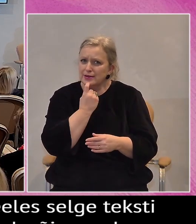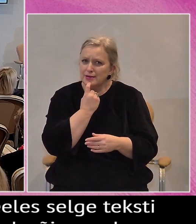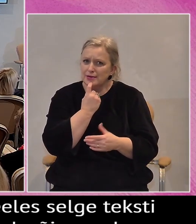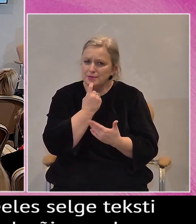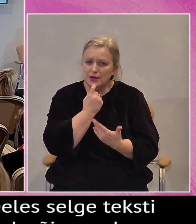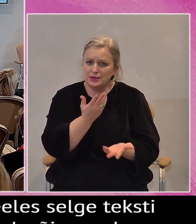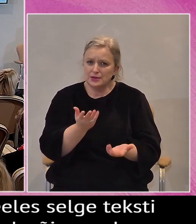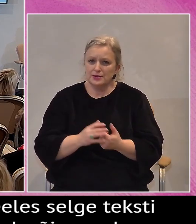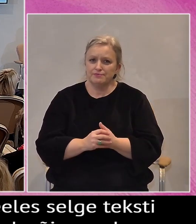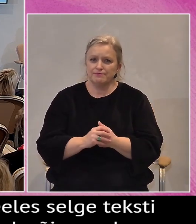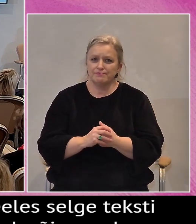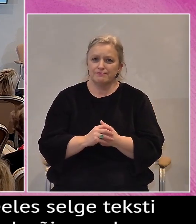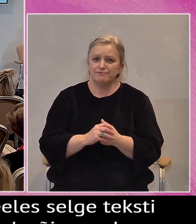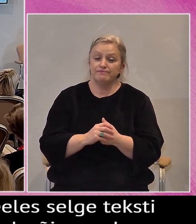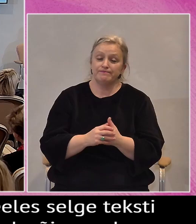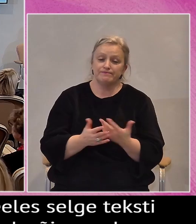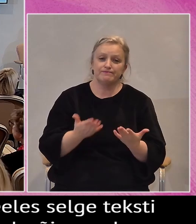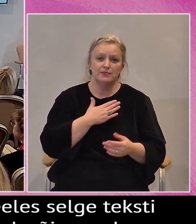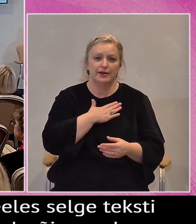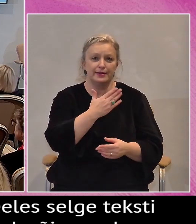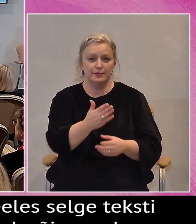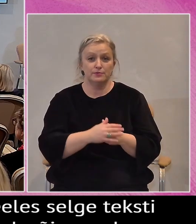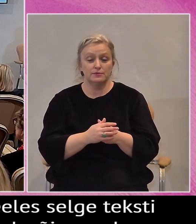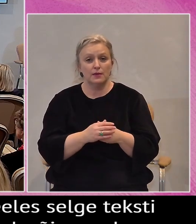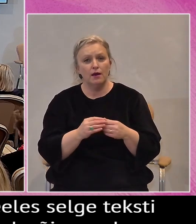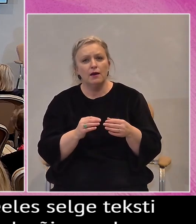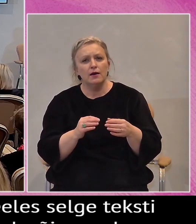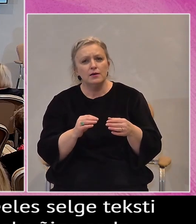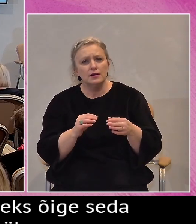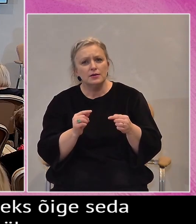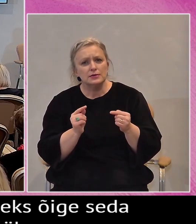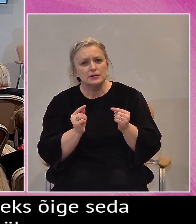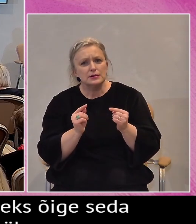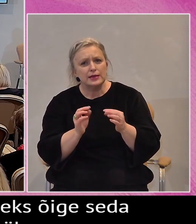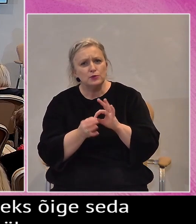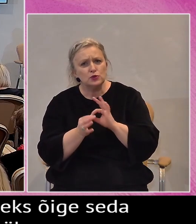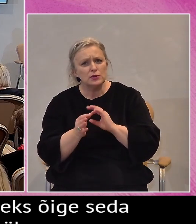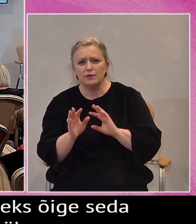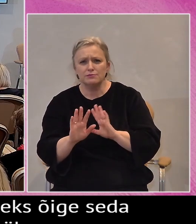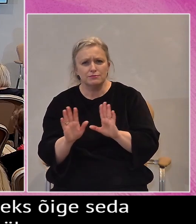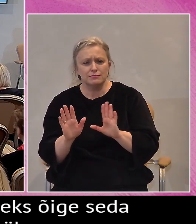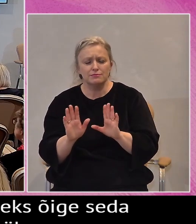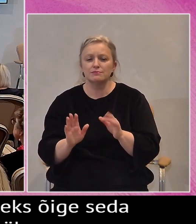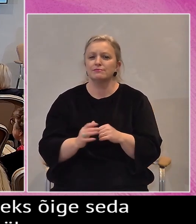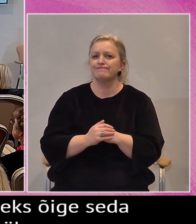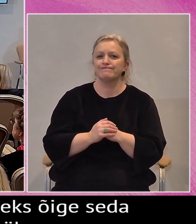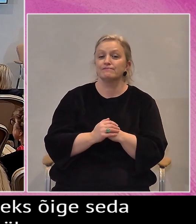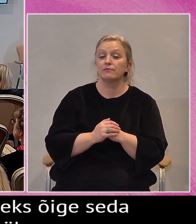but we would like to take it into account when making our decisions. Did it answer your question? Right, thank you.